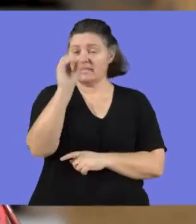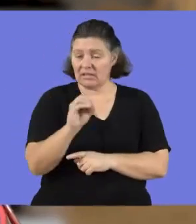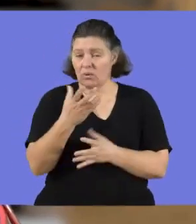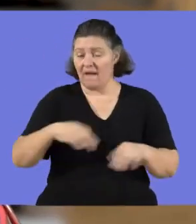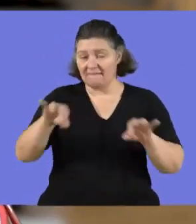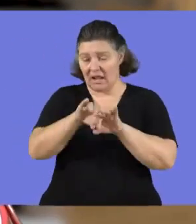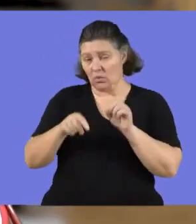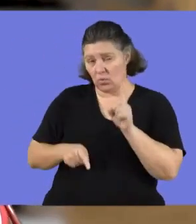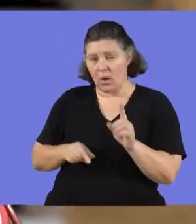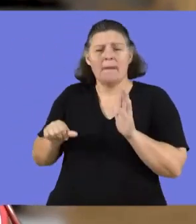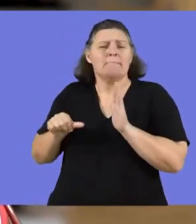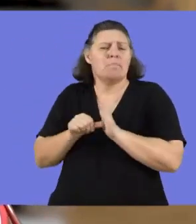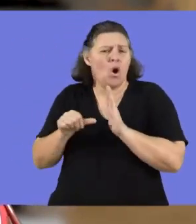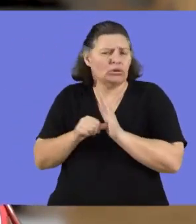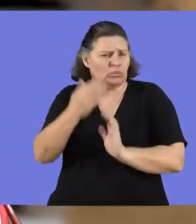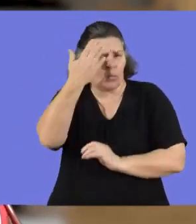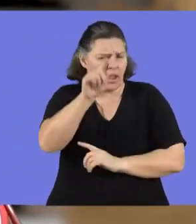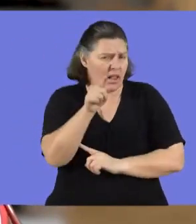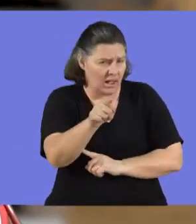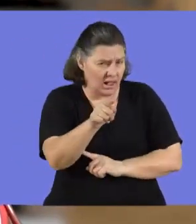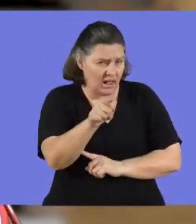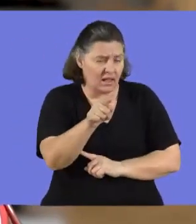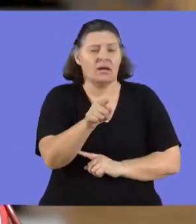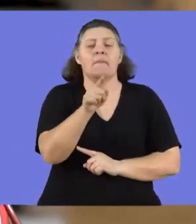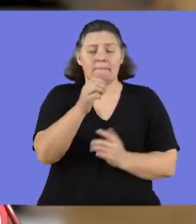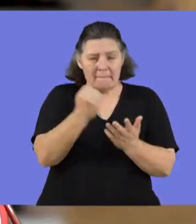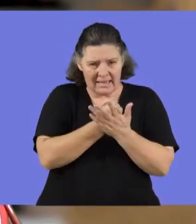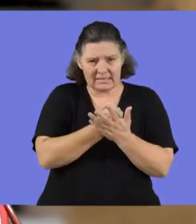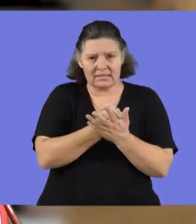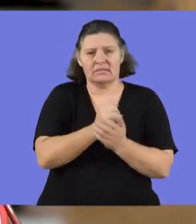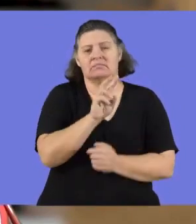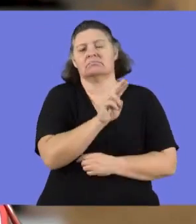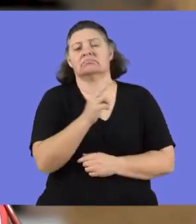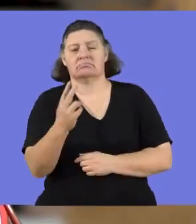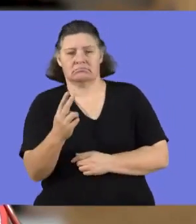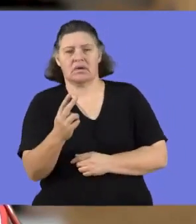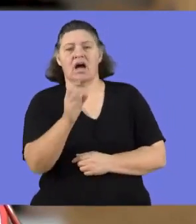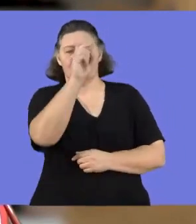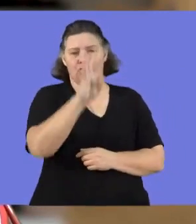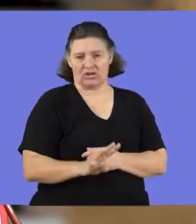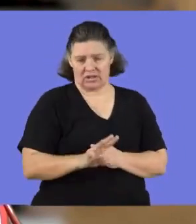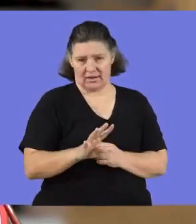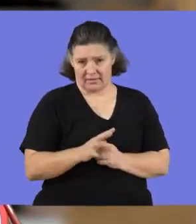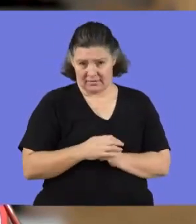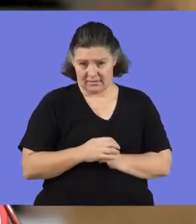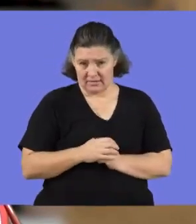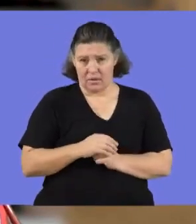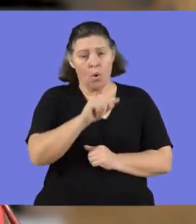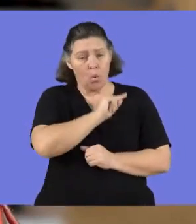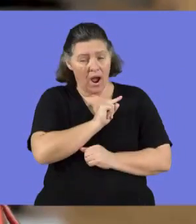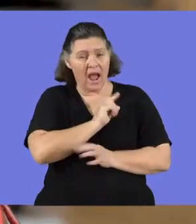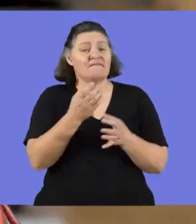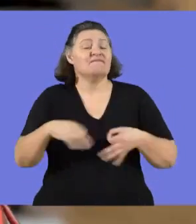the percentage of the value, what is key, make sure that you convert to a fraction